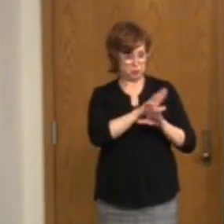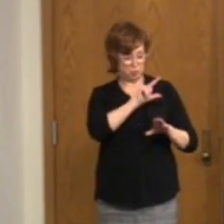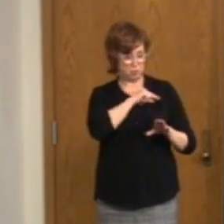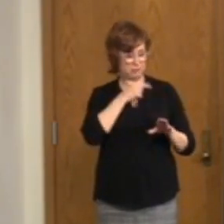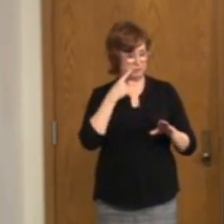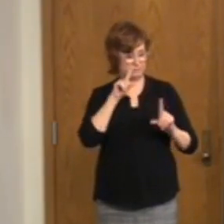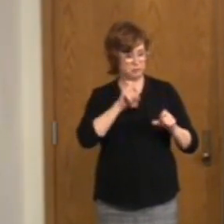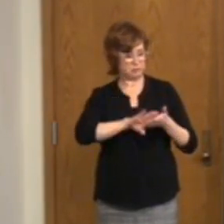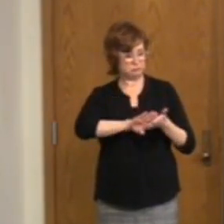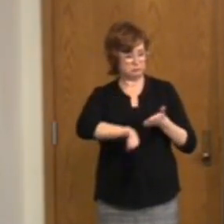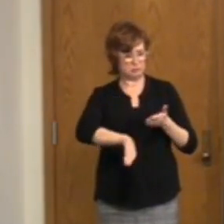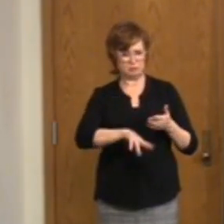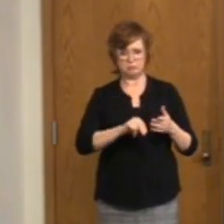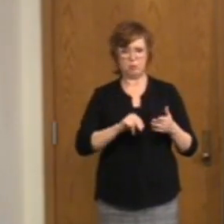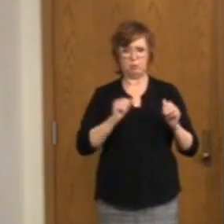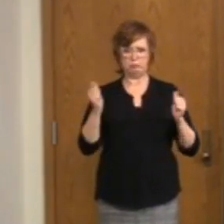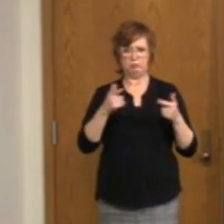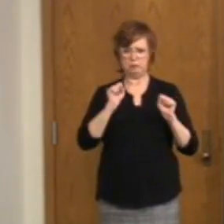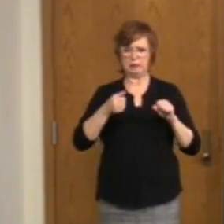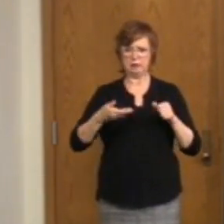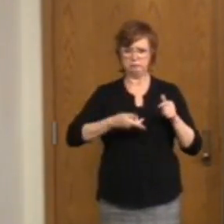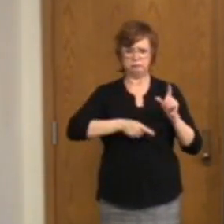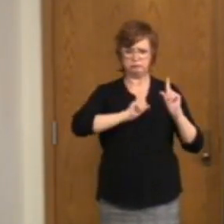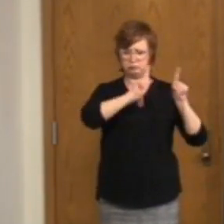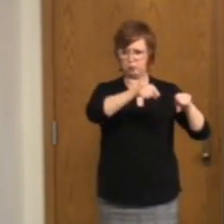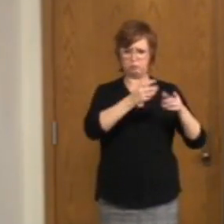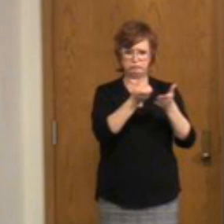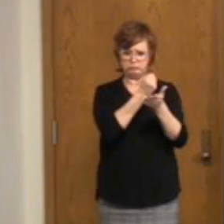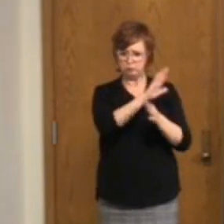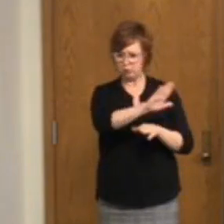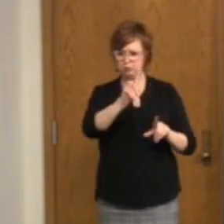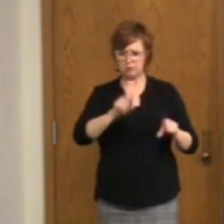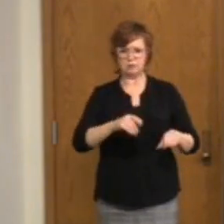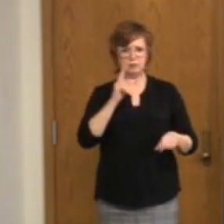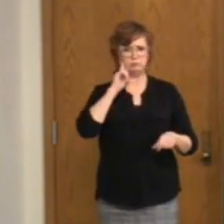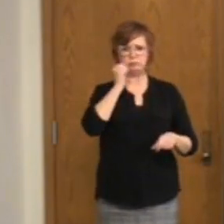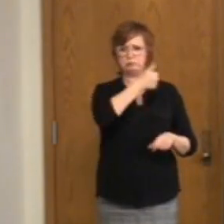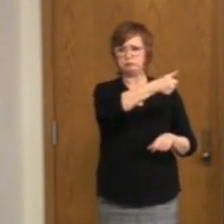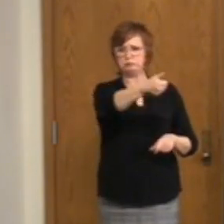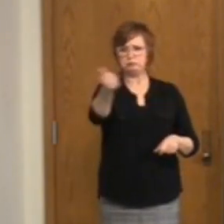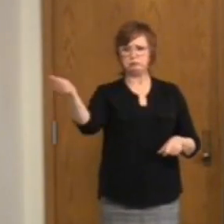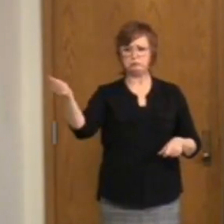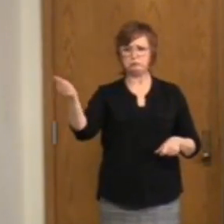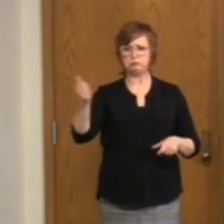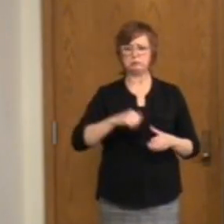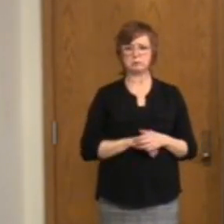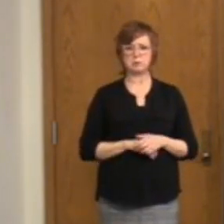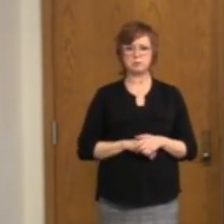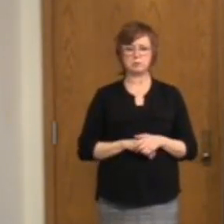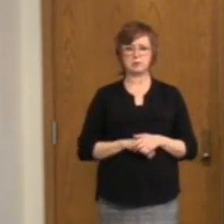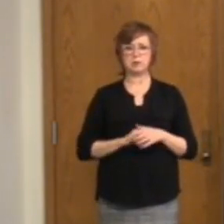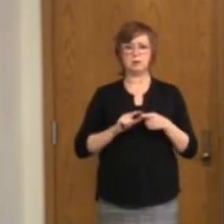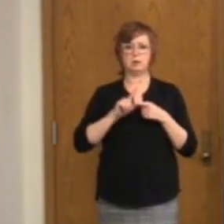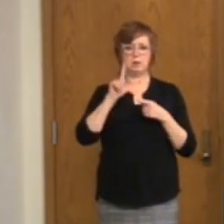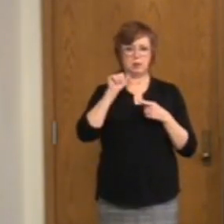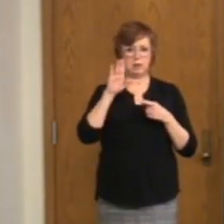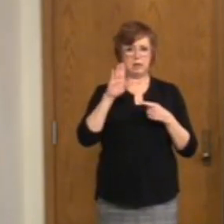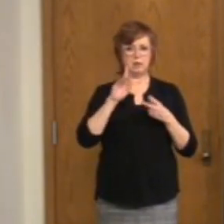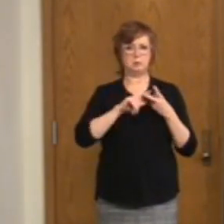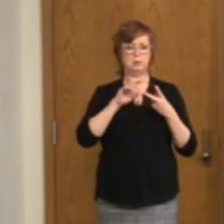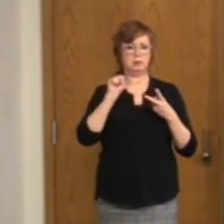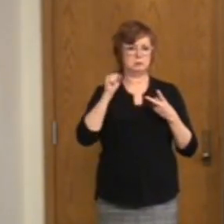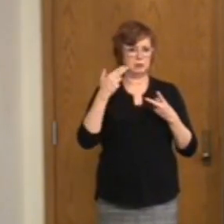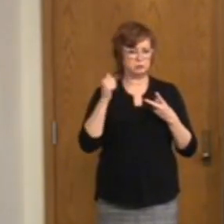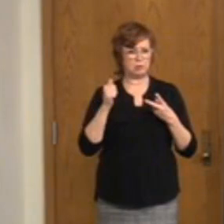virtually throughout. Are addressing COVID-19. The lab and our Saskatchewan Health Authority ramped up very